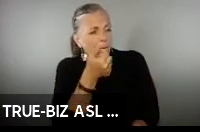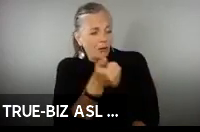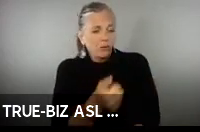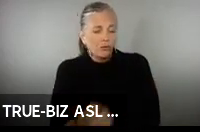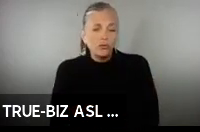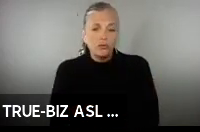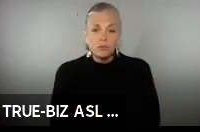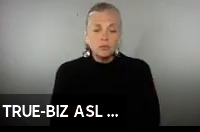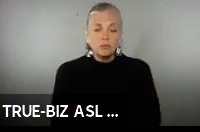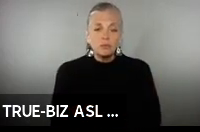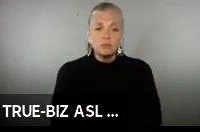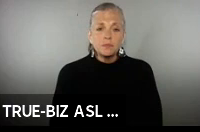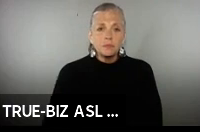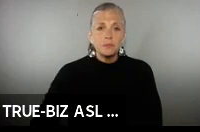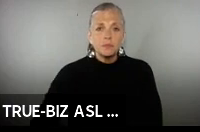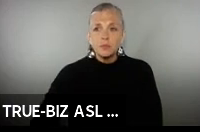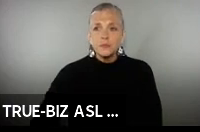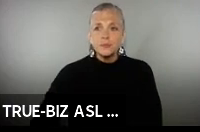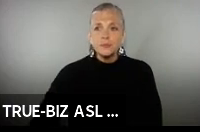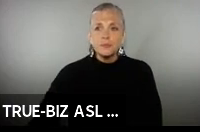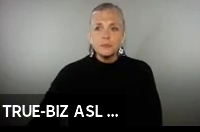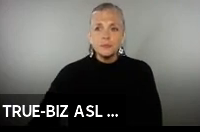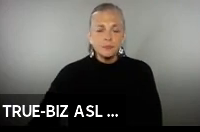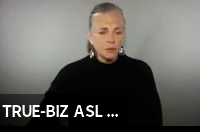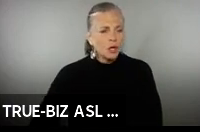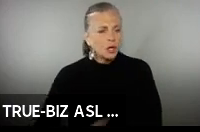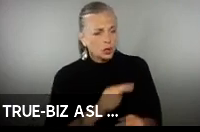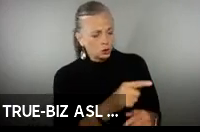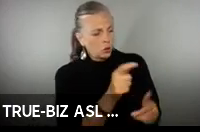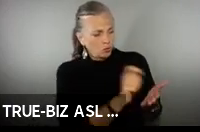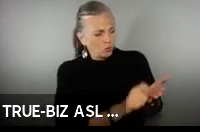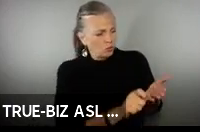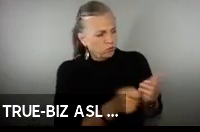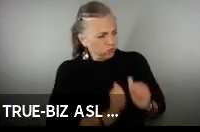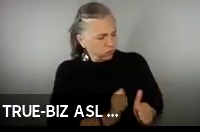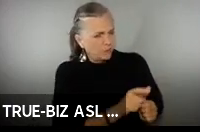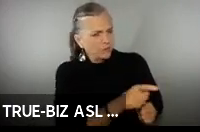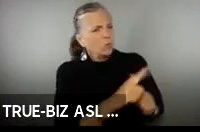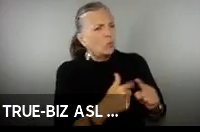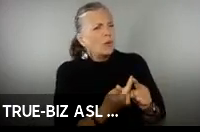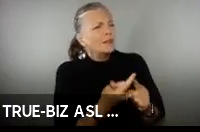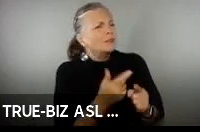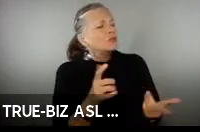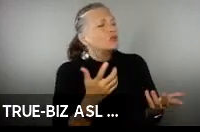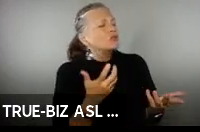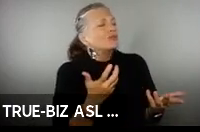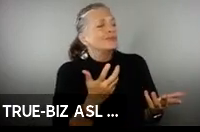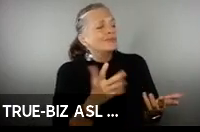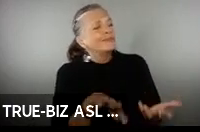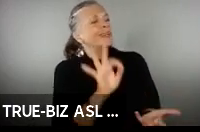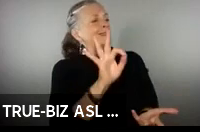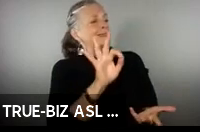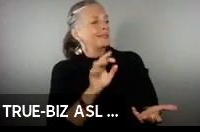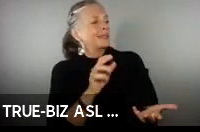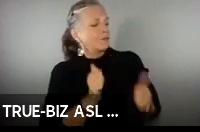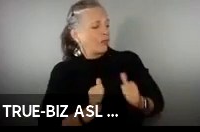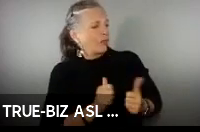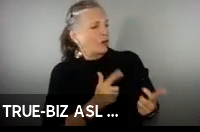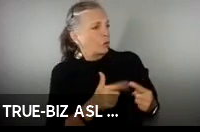So you're a playwright. When did you, discover theater? Oh, I was in high